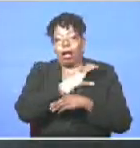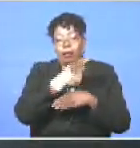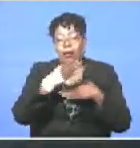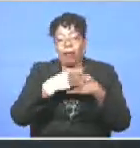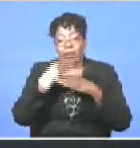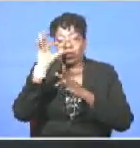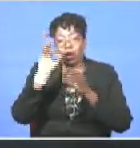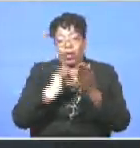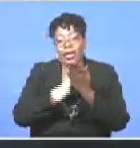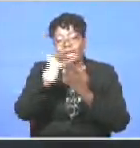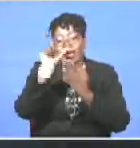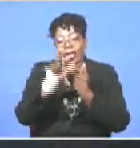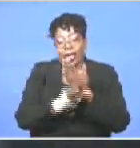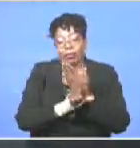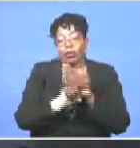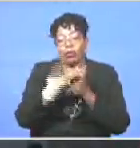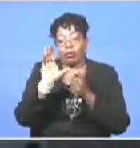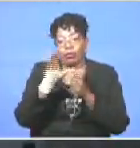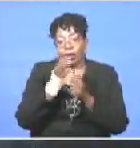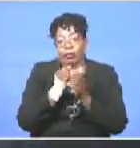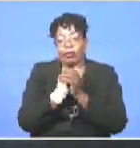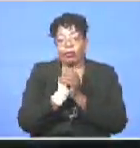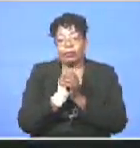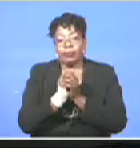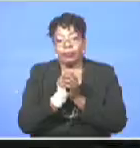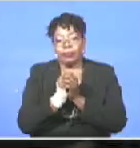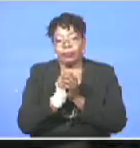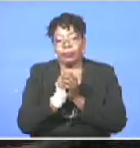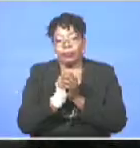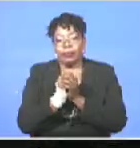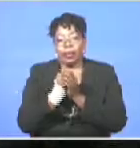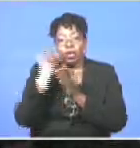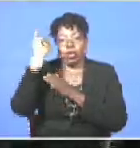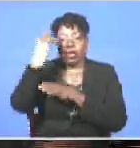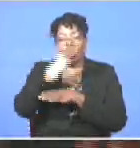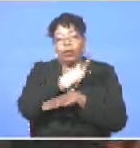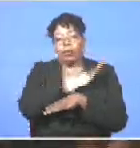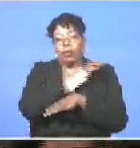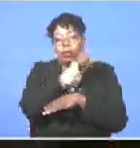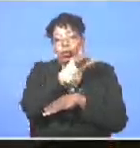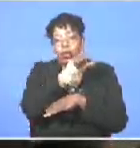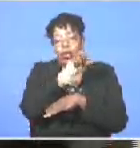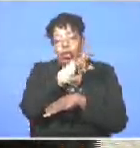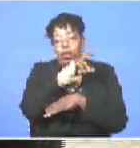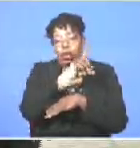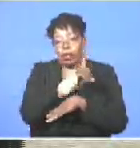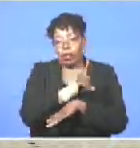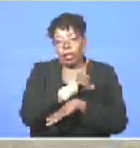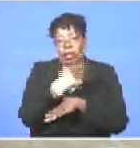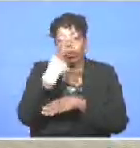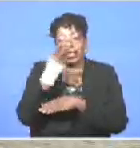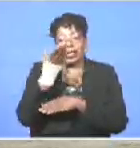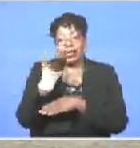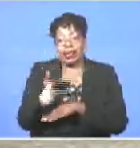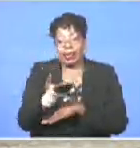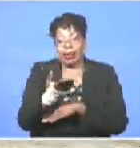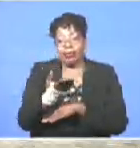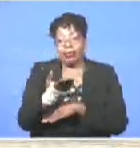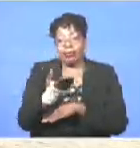April 5th. He was not required to enter a plea. Joel Bullard is also charged with murder. He's seen here in a